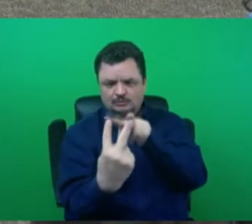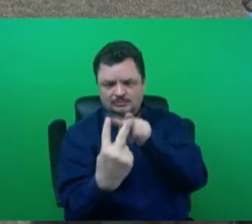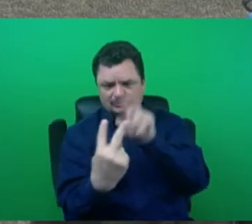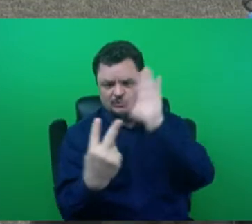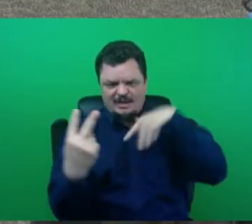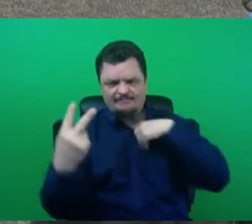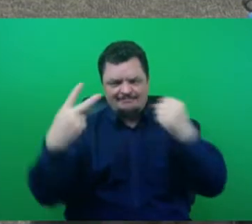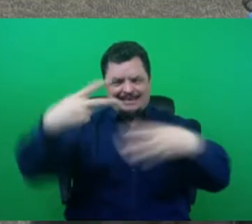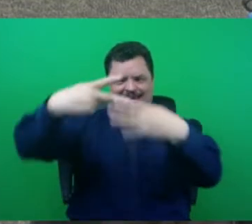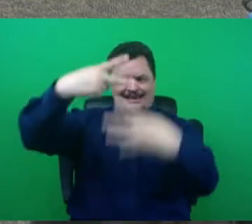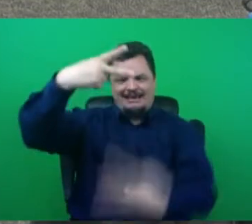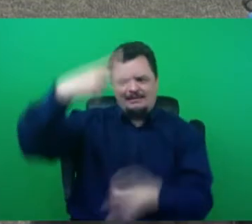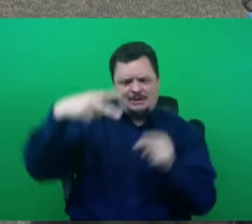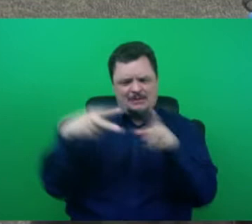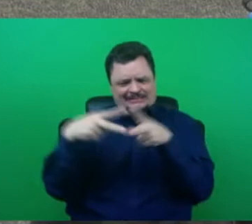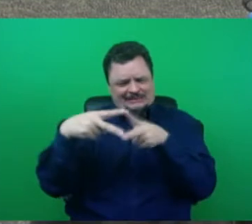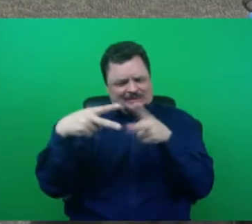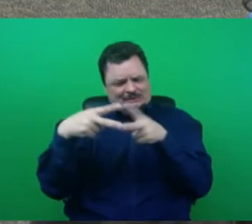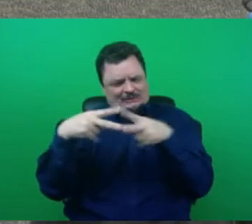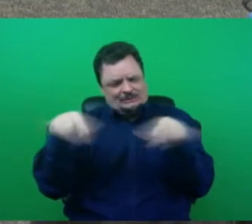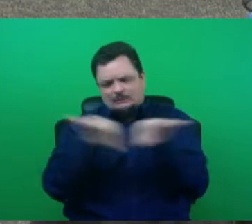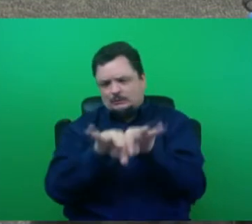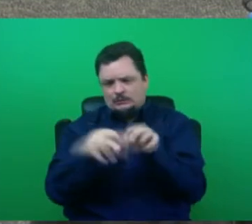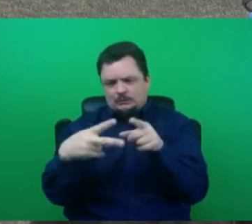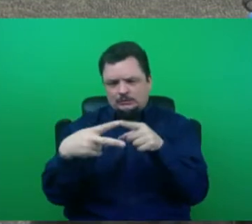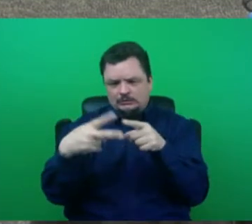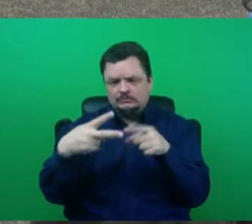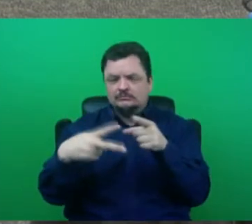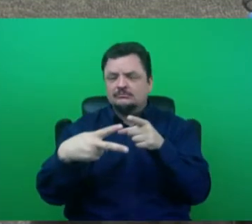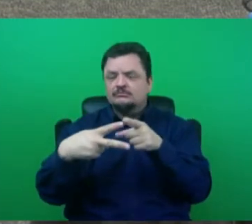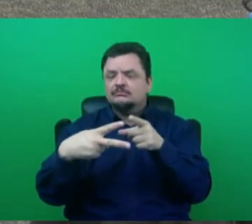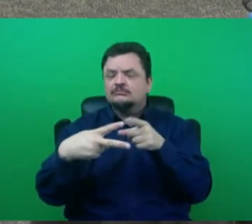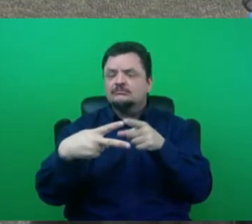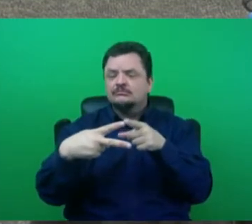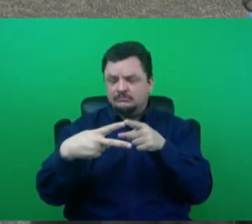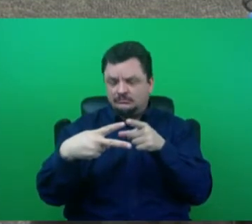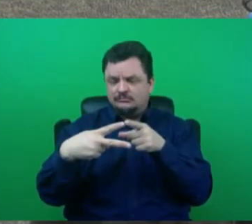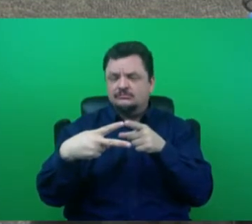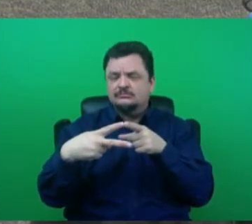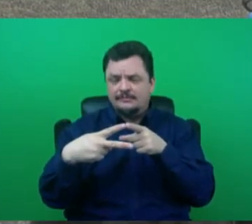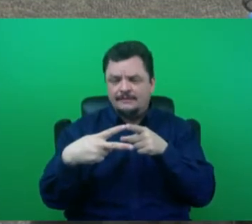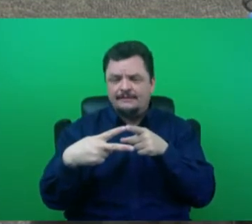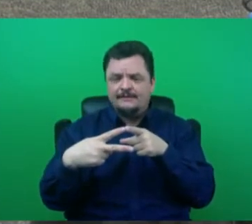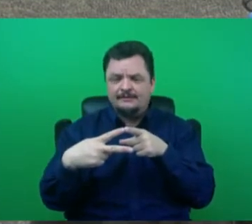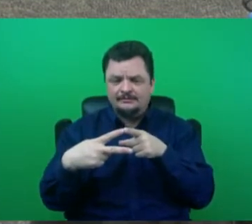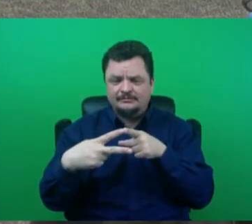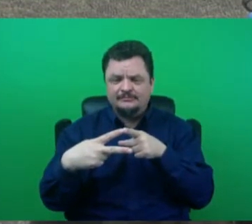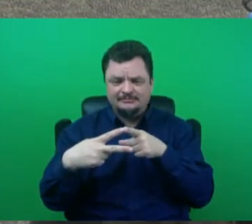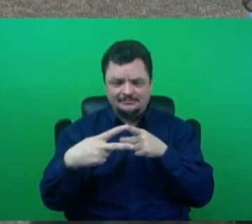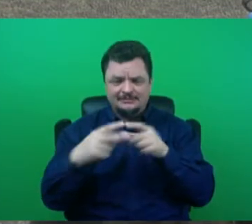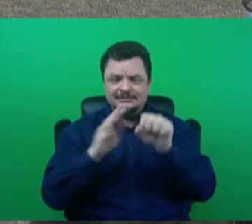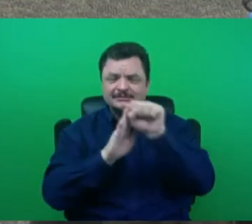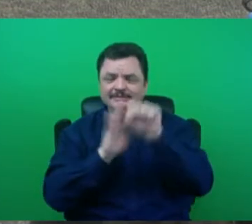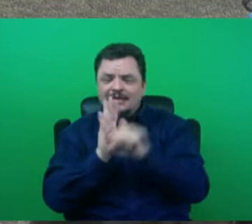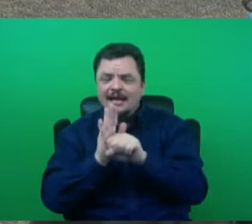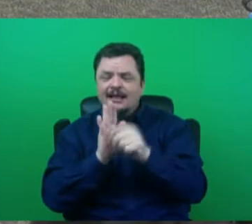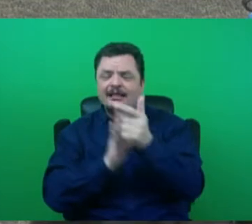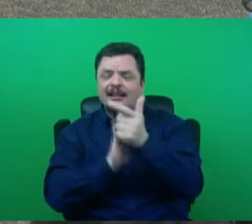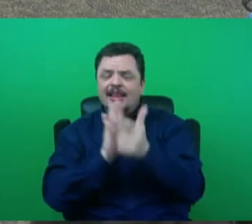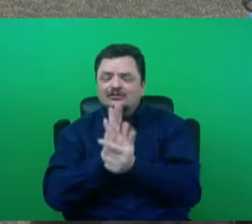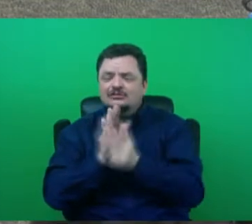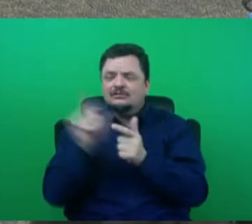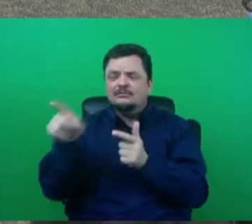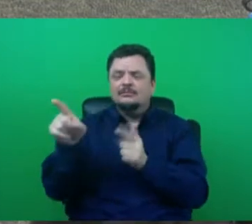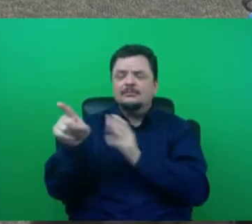I think the first thing, and arguably the most important, is that by state statute, this board is tasked with hiring a public health